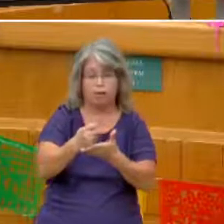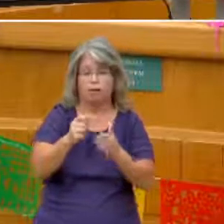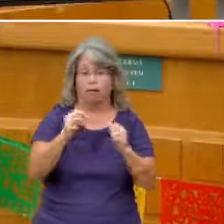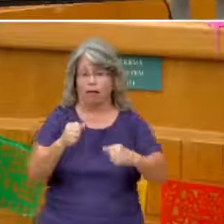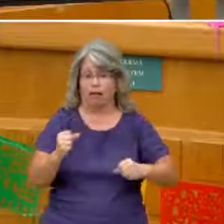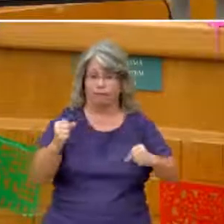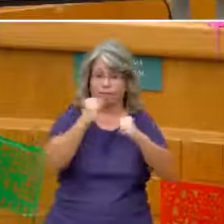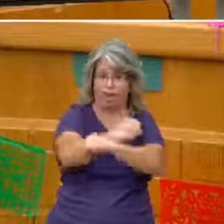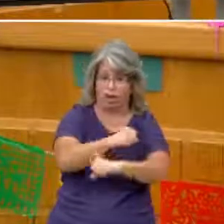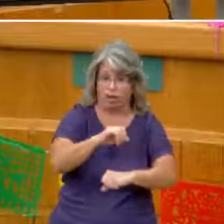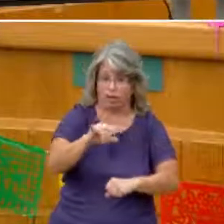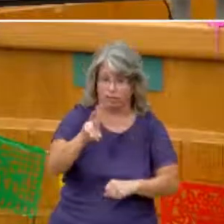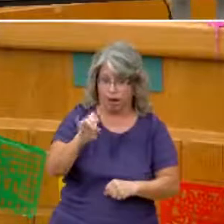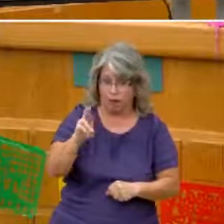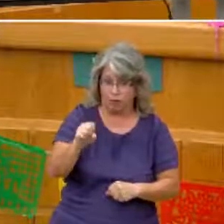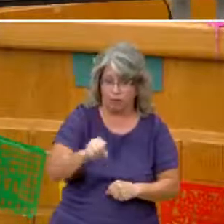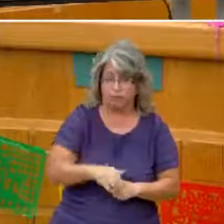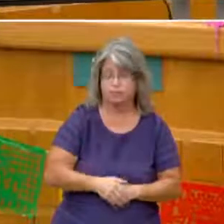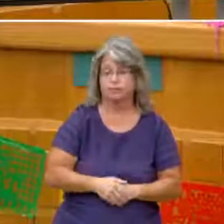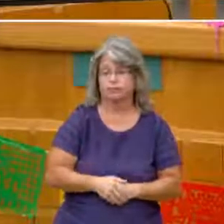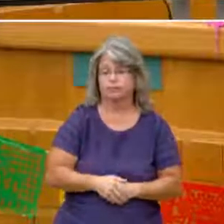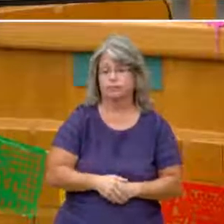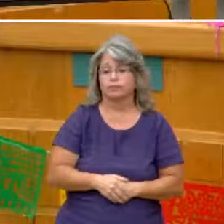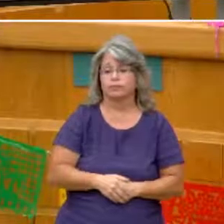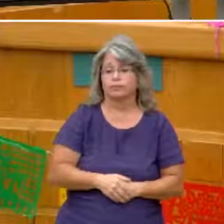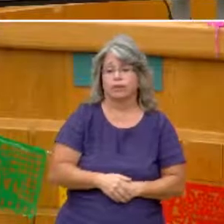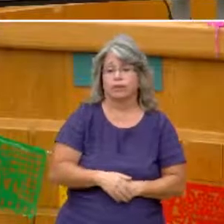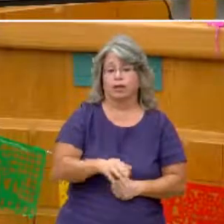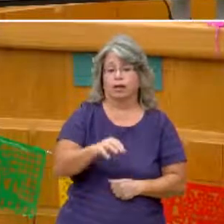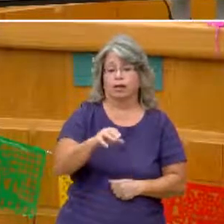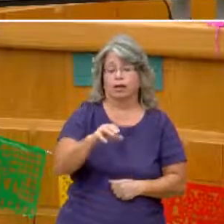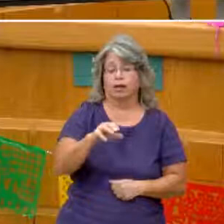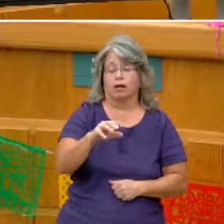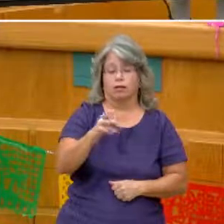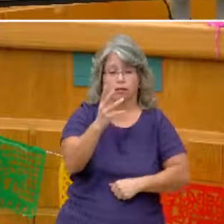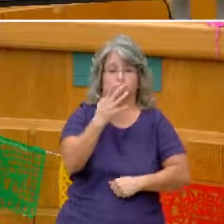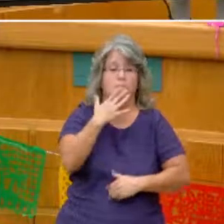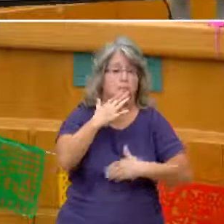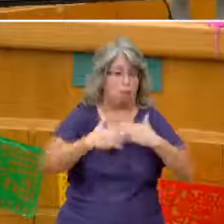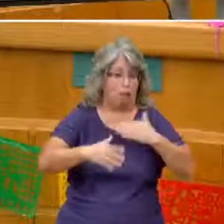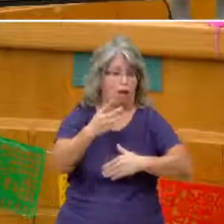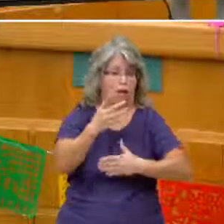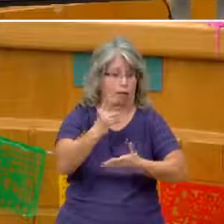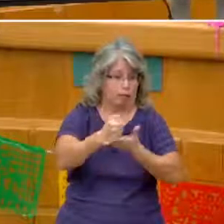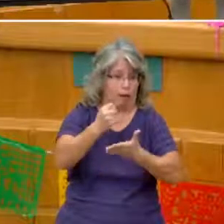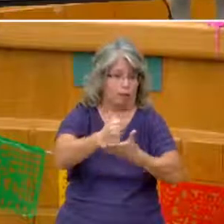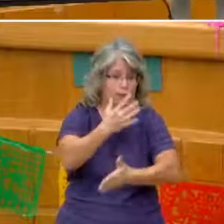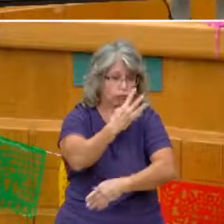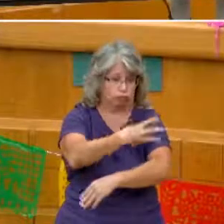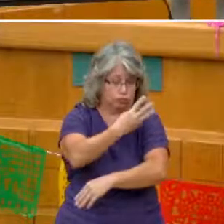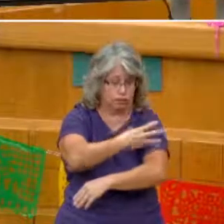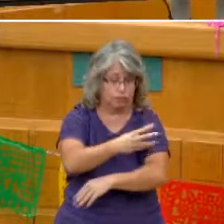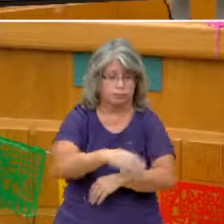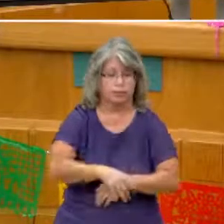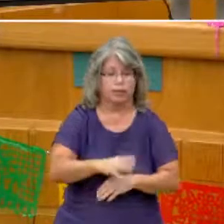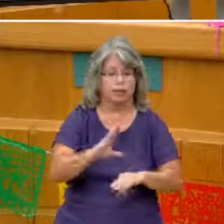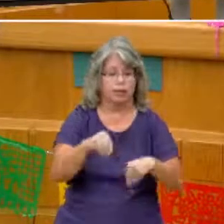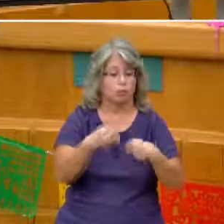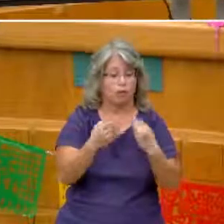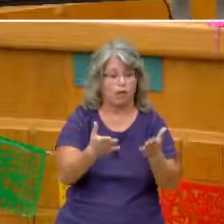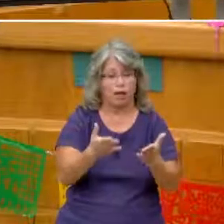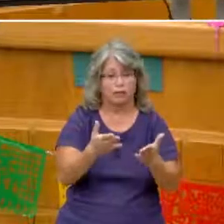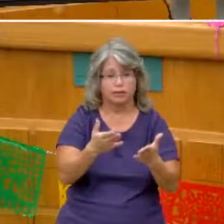to COVID-19 patients with mild to moderate symptoms, is delivering great results. It delivers shorter and less